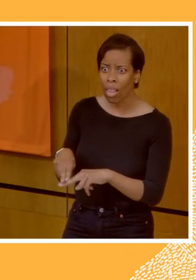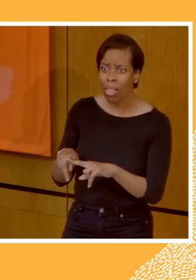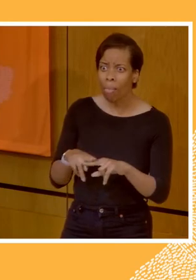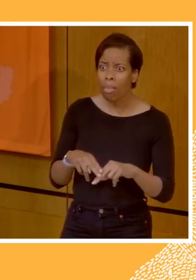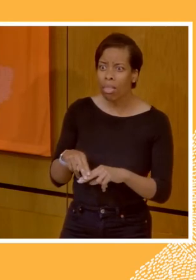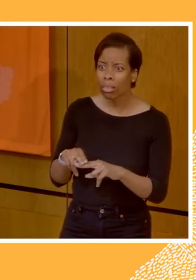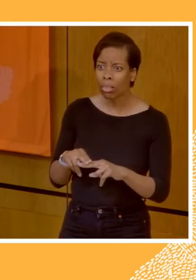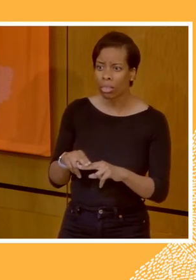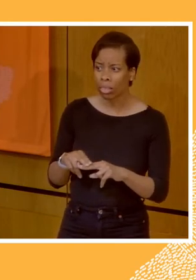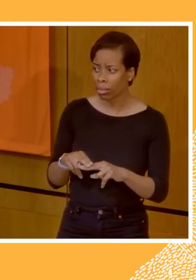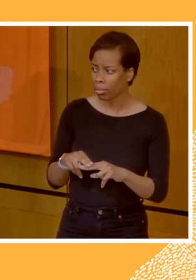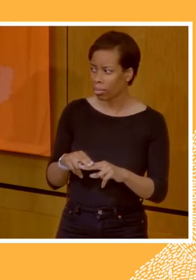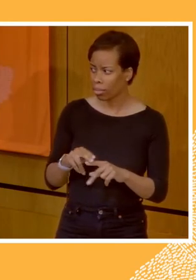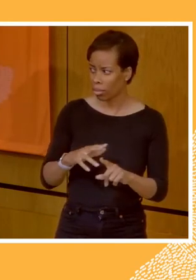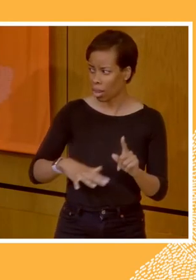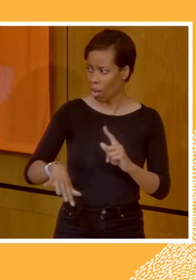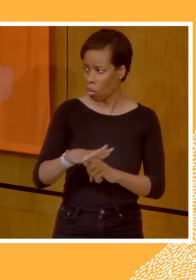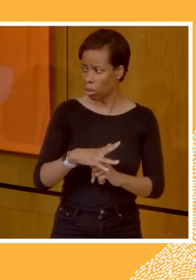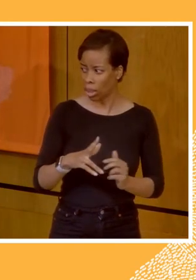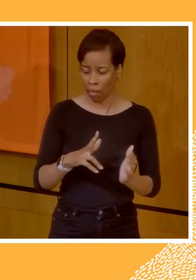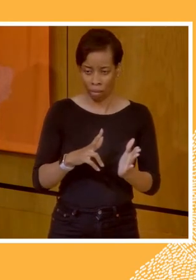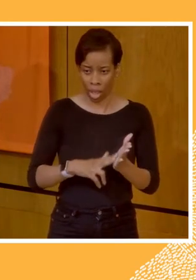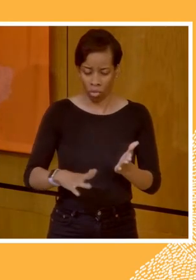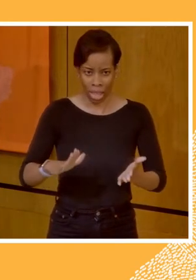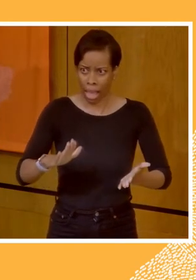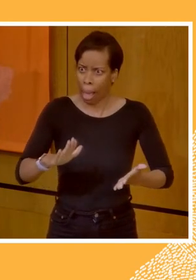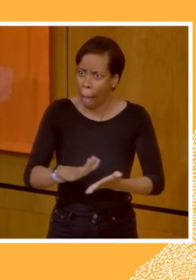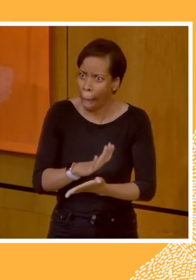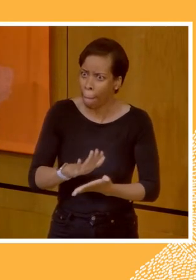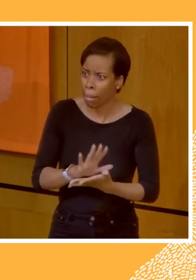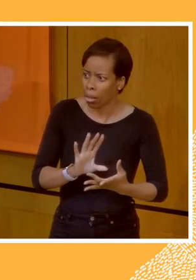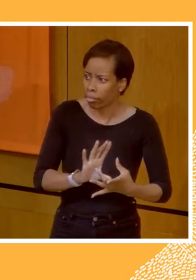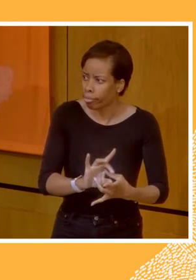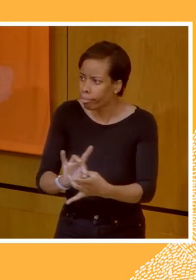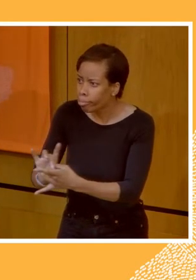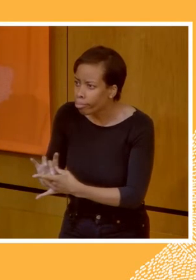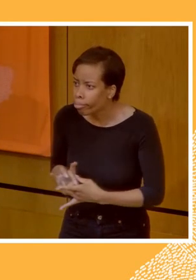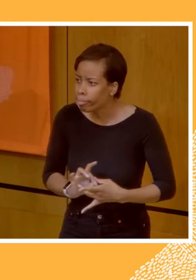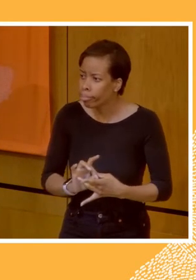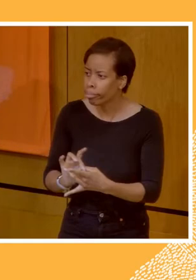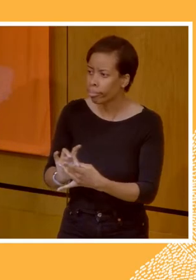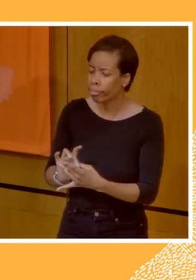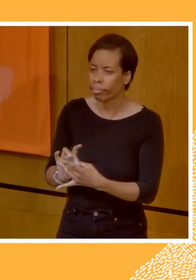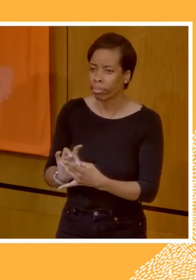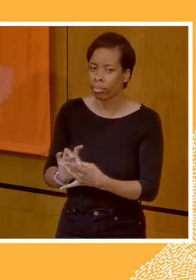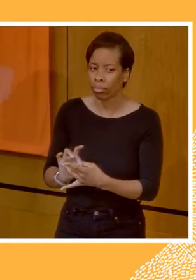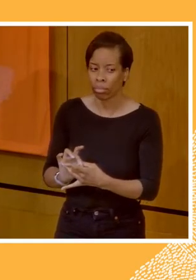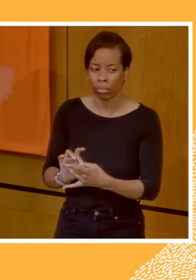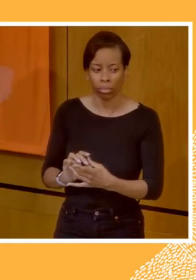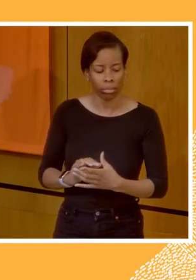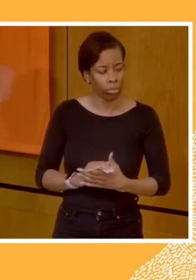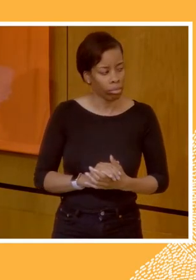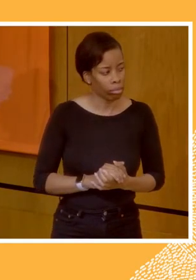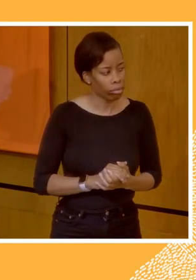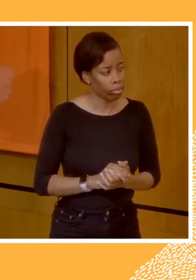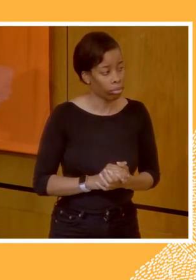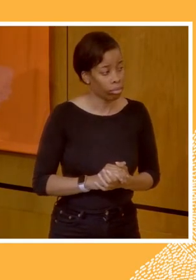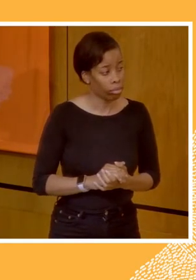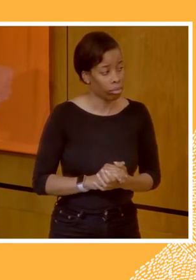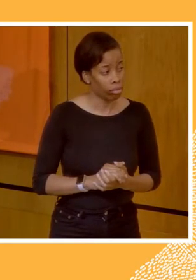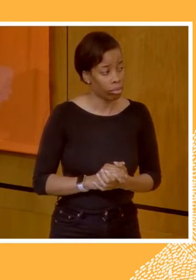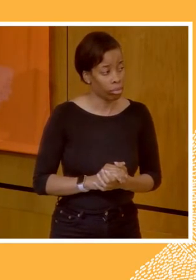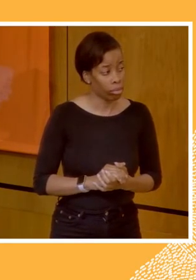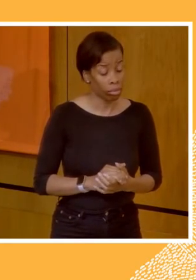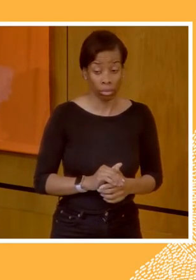this. And now it continued, and all the methods that I explored